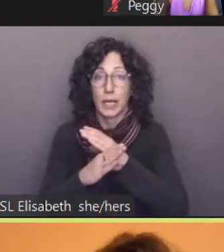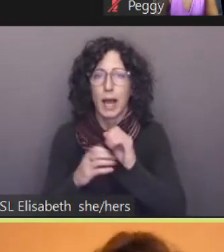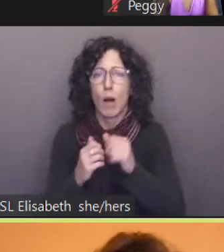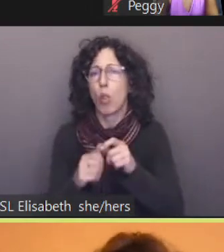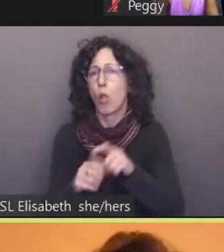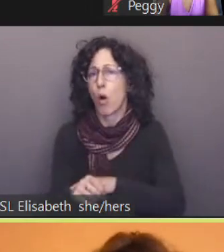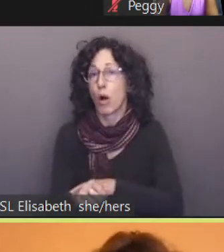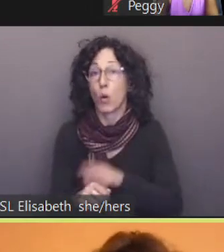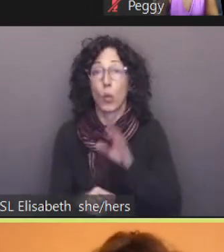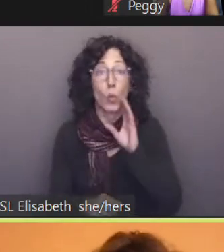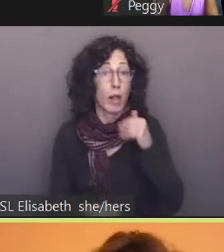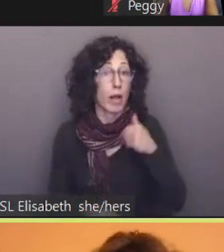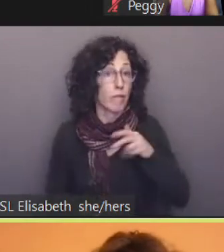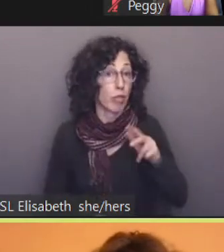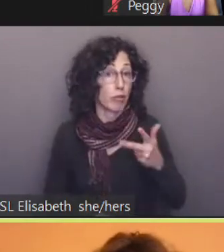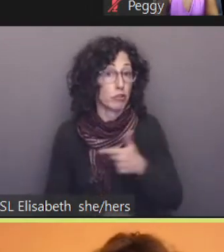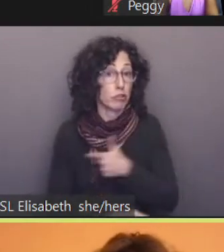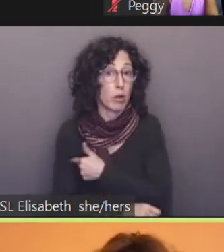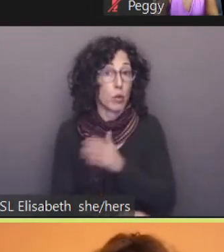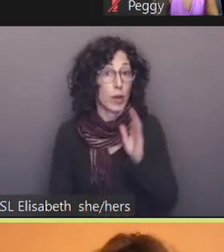shot?